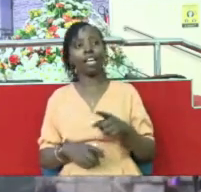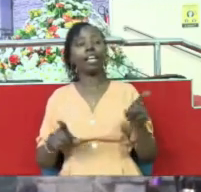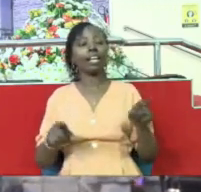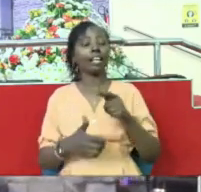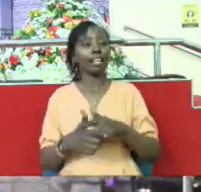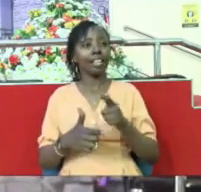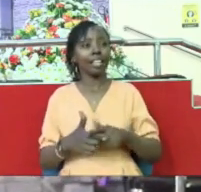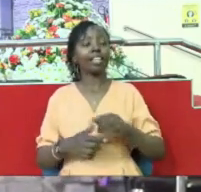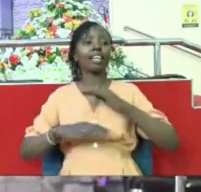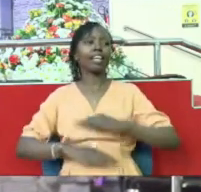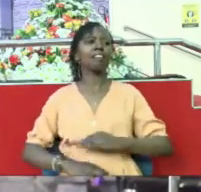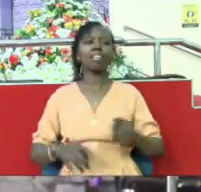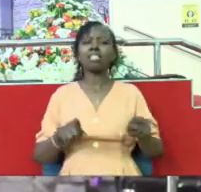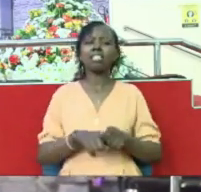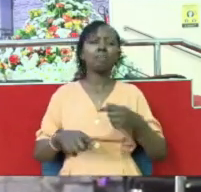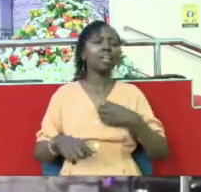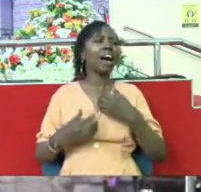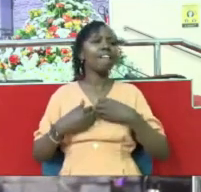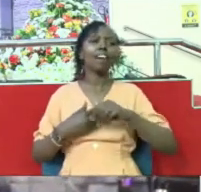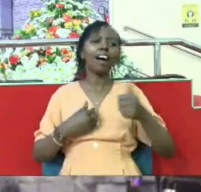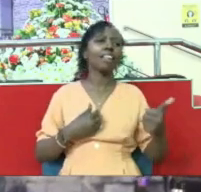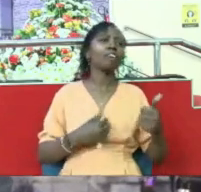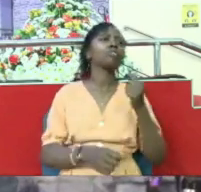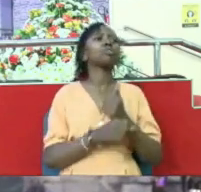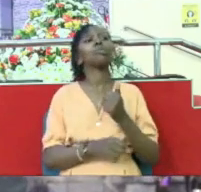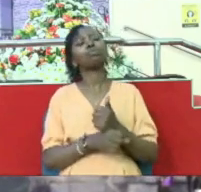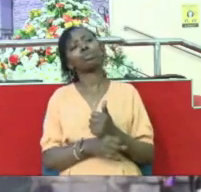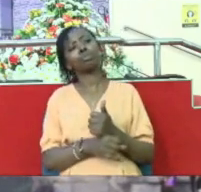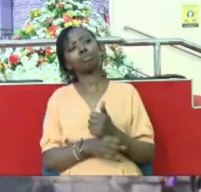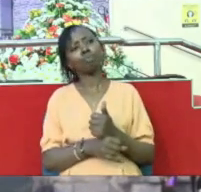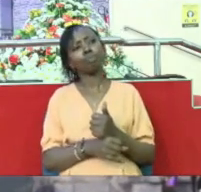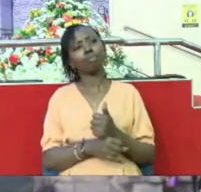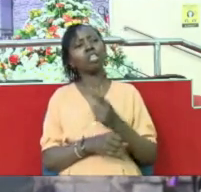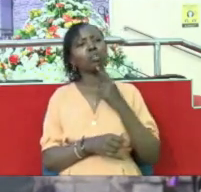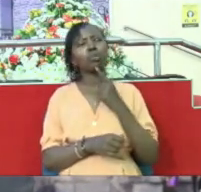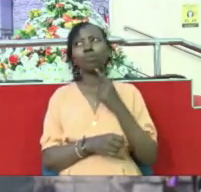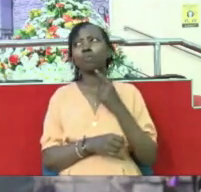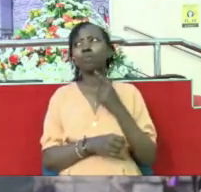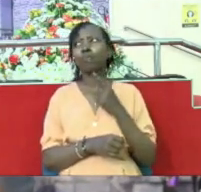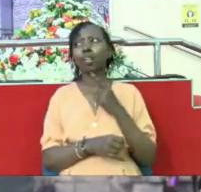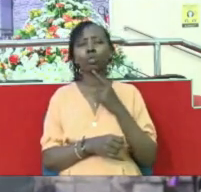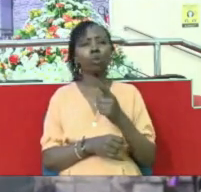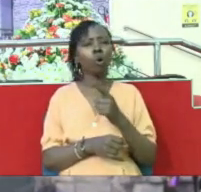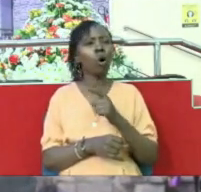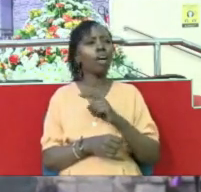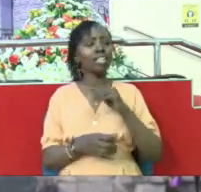ministry hustles. We account everything.